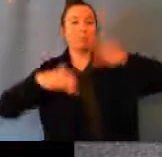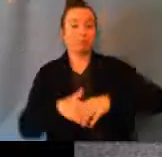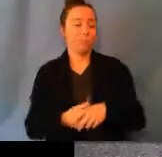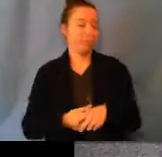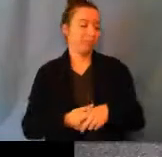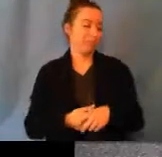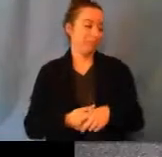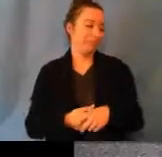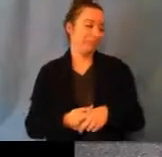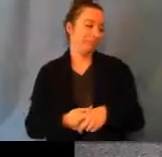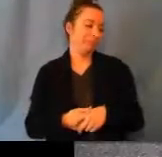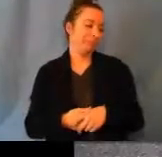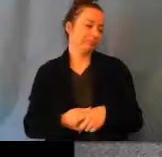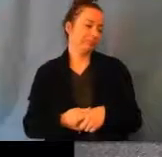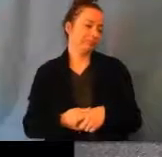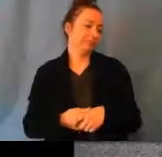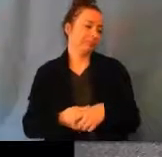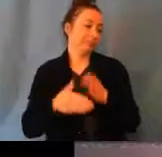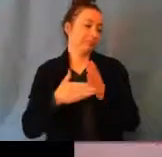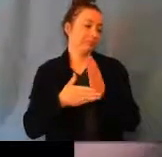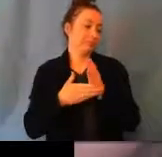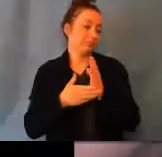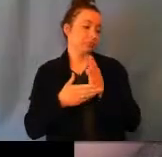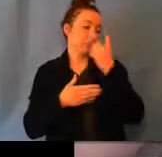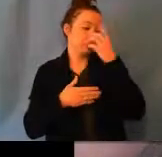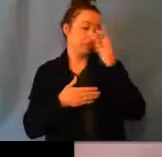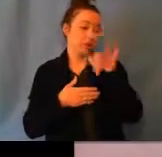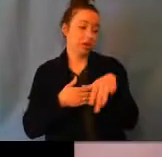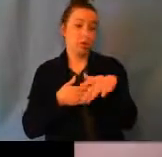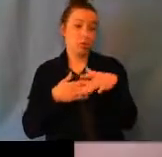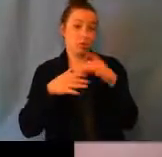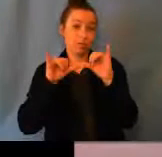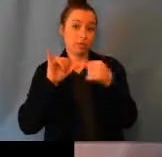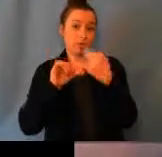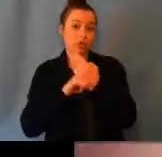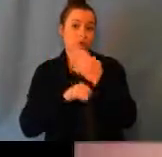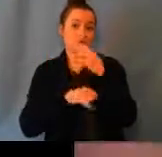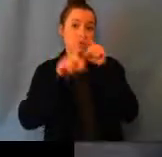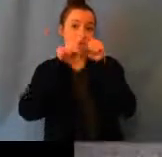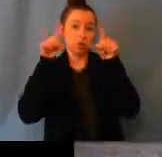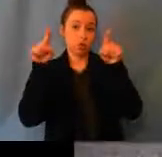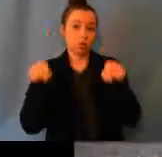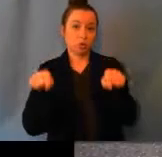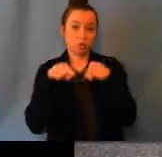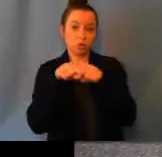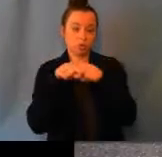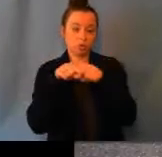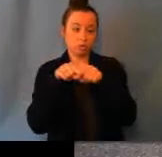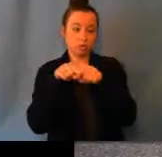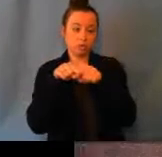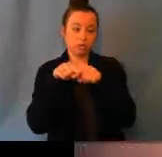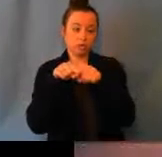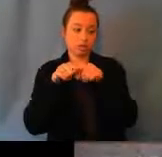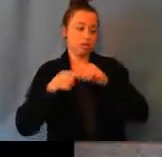answer. All right. For these, we're measuring with cubes, like our Unifix linking